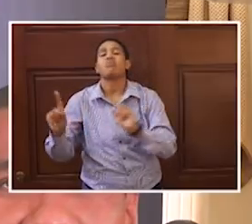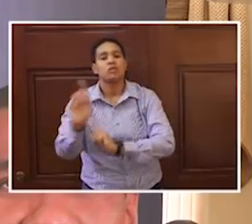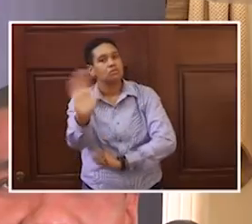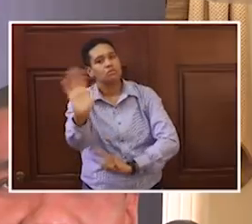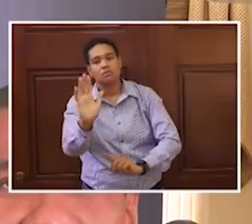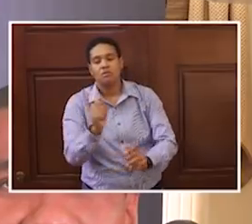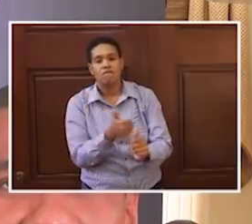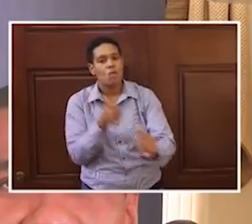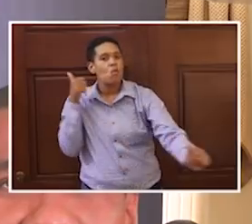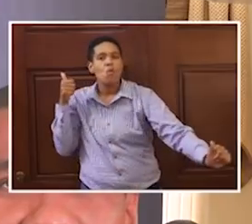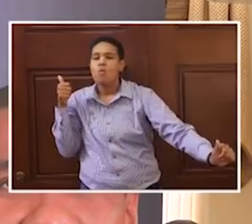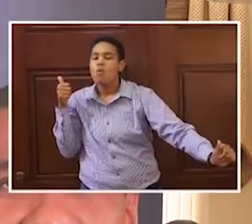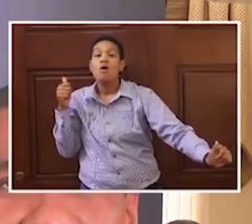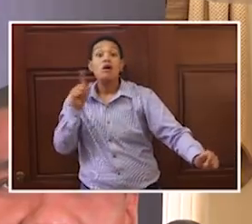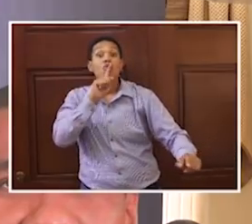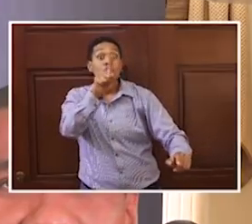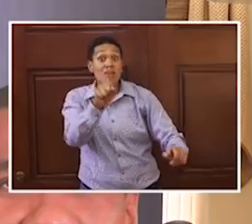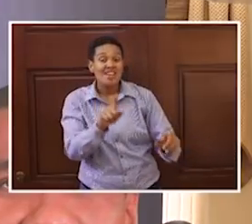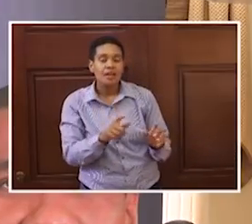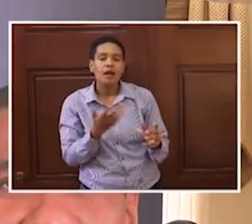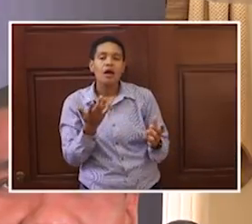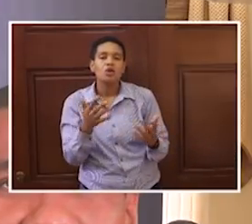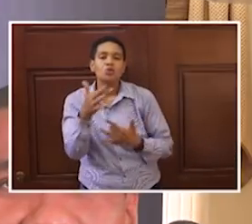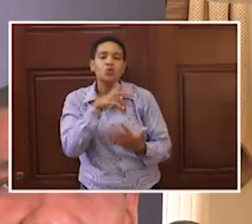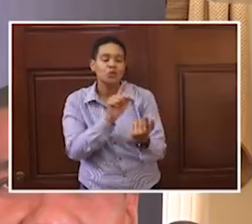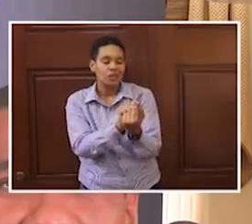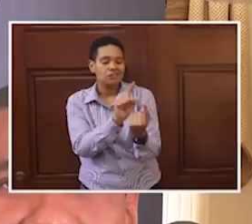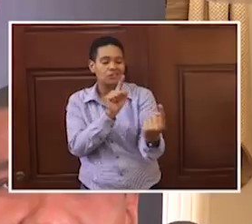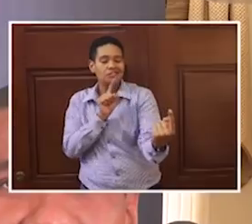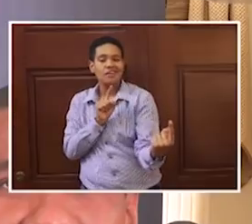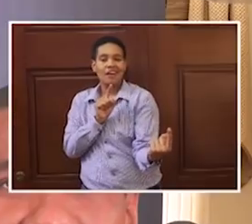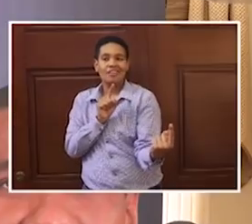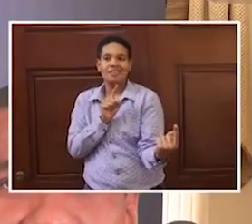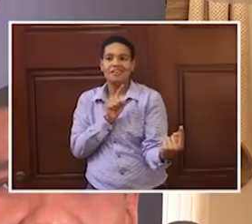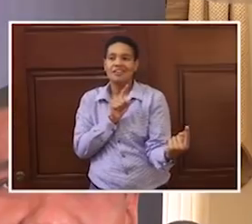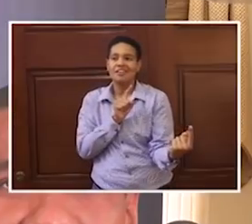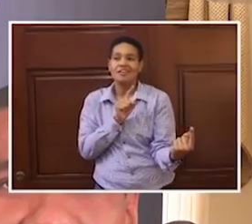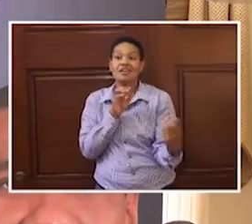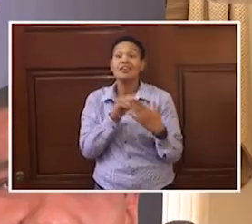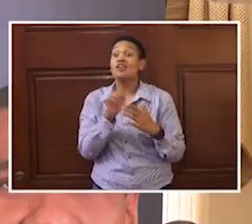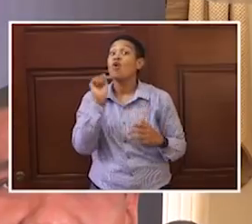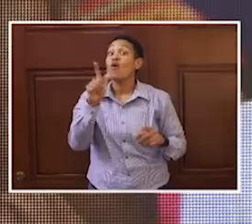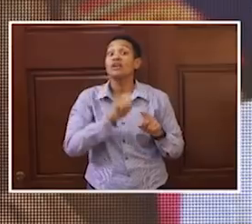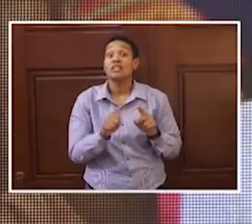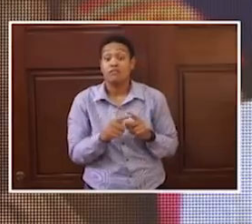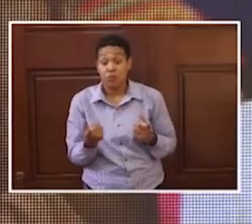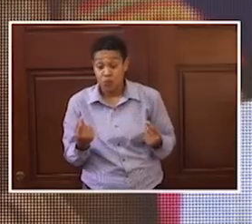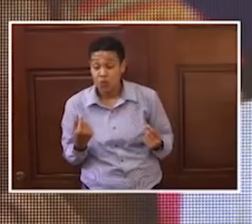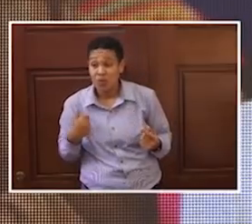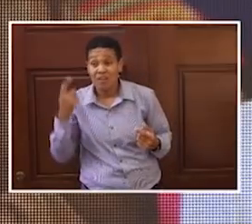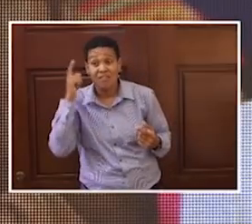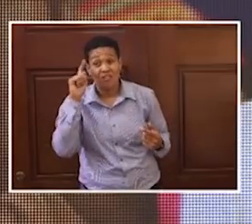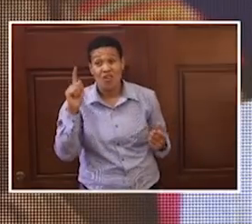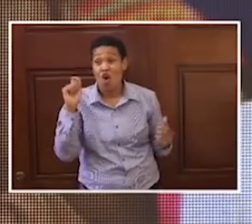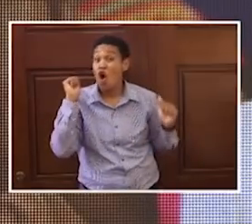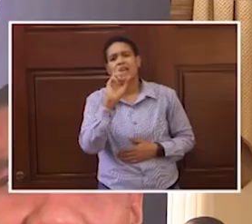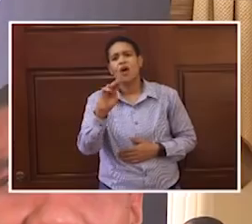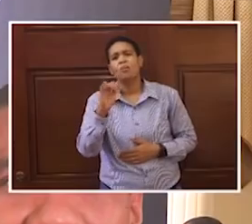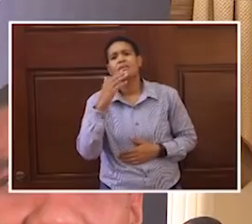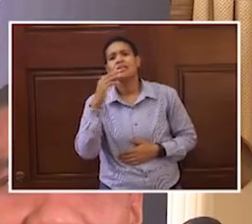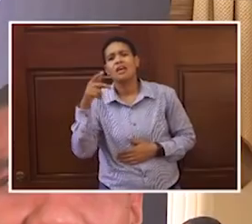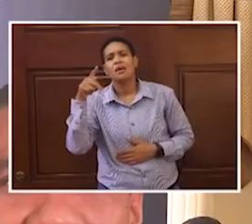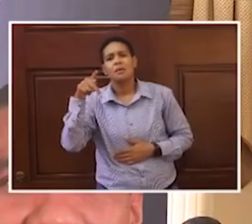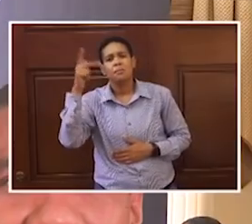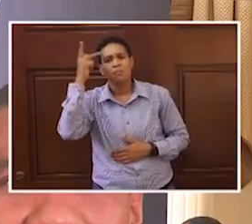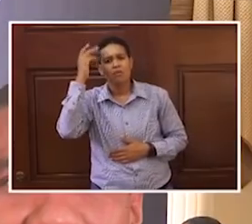and maintain social distance in all the functions that we do. That is for everyone.